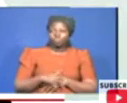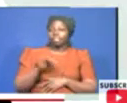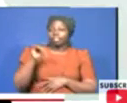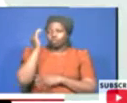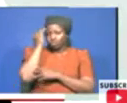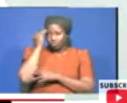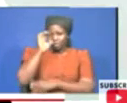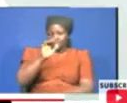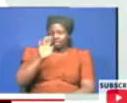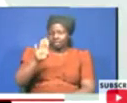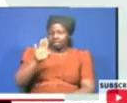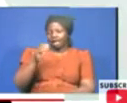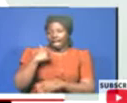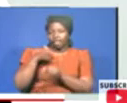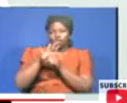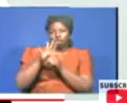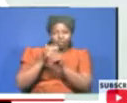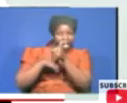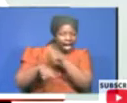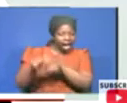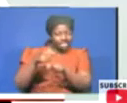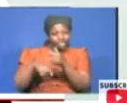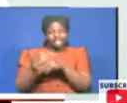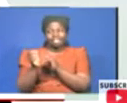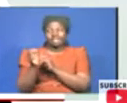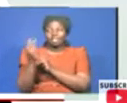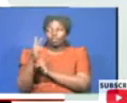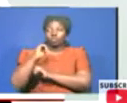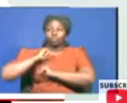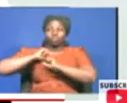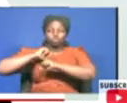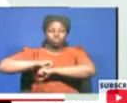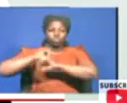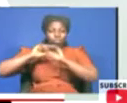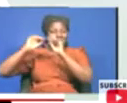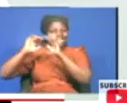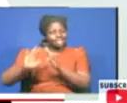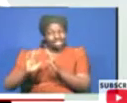many activities whereby the secondary school teachers are not yet